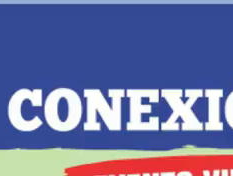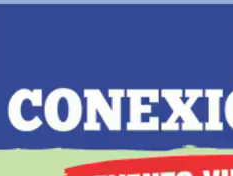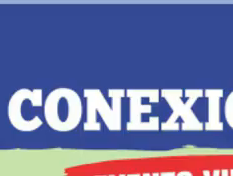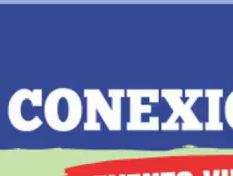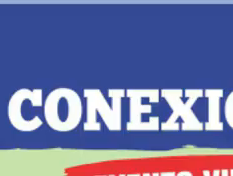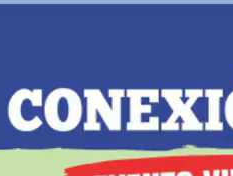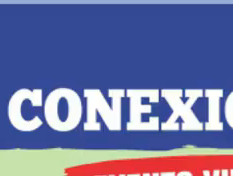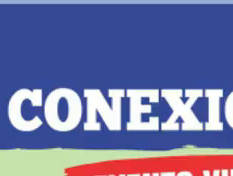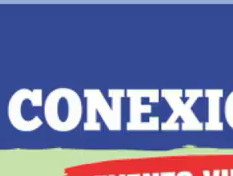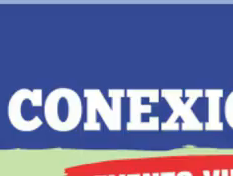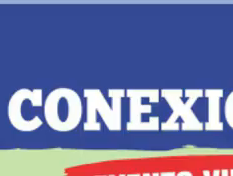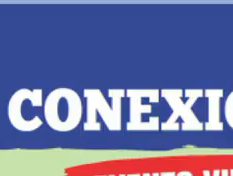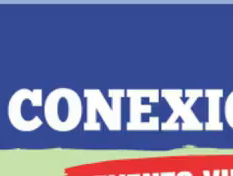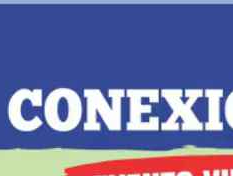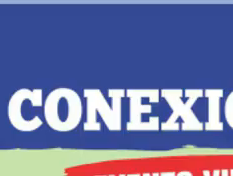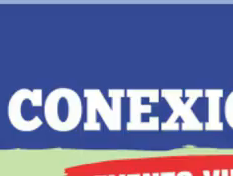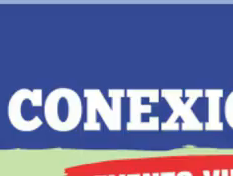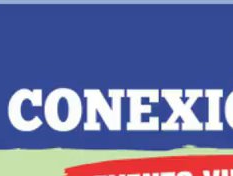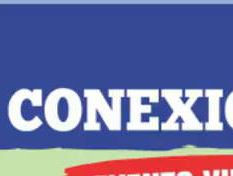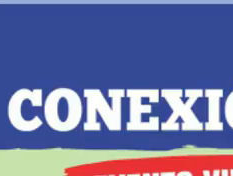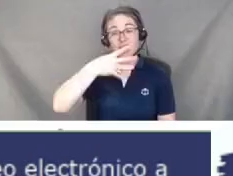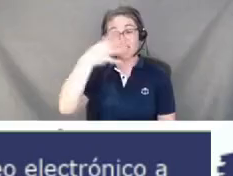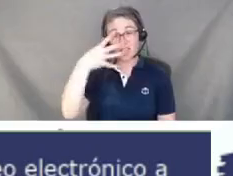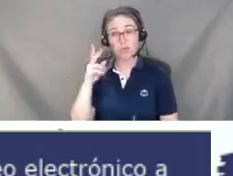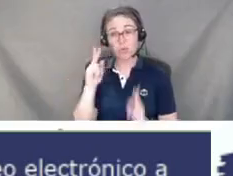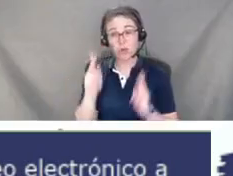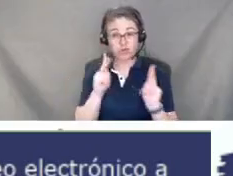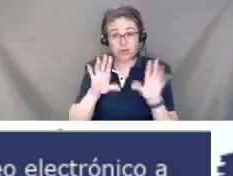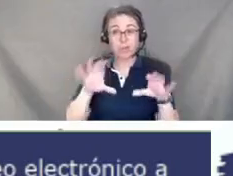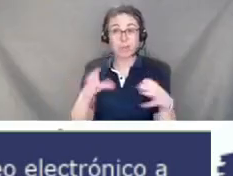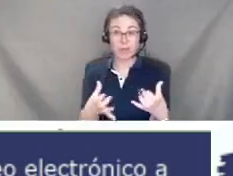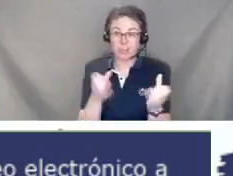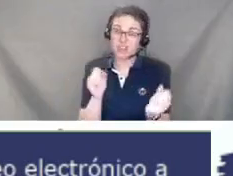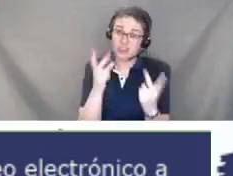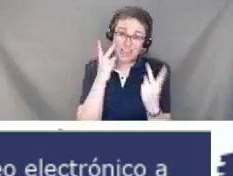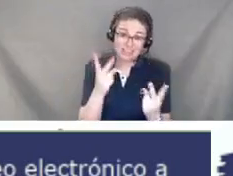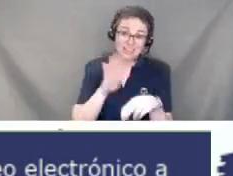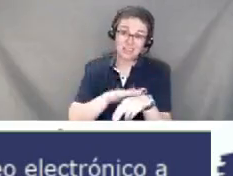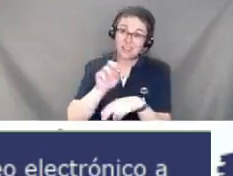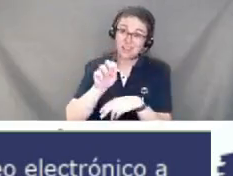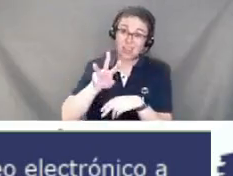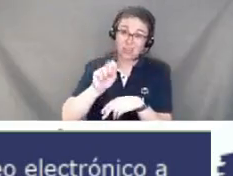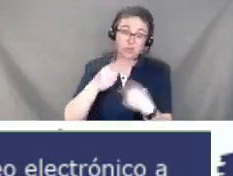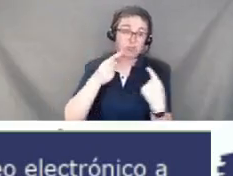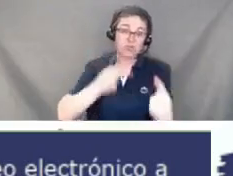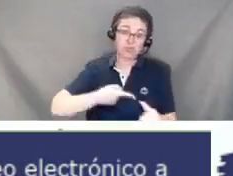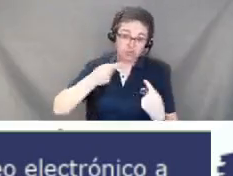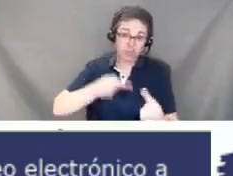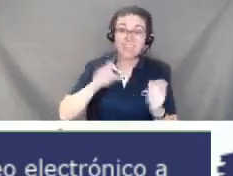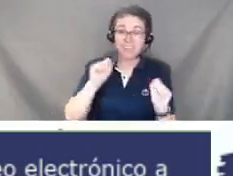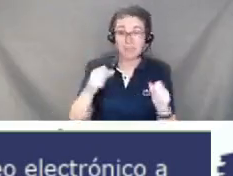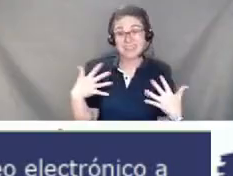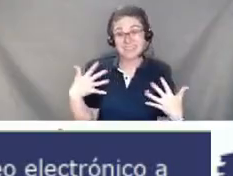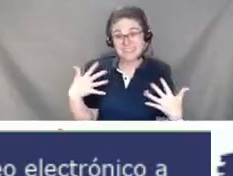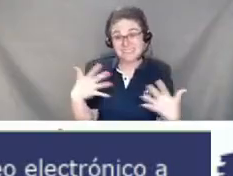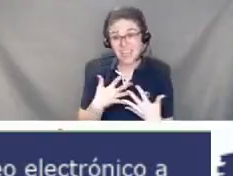high immigrant population there that, as you can see in the news, are really having some challenges, and it can be scary to